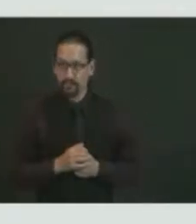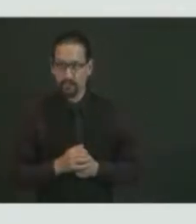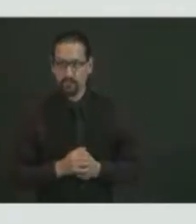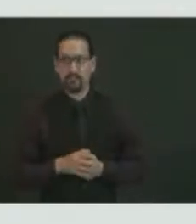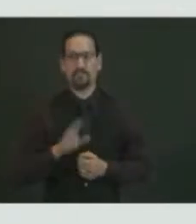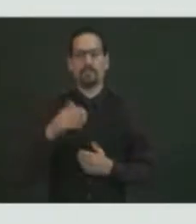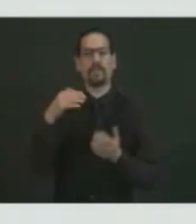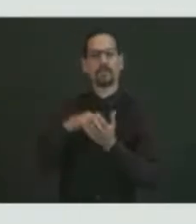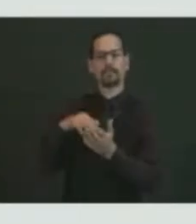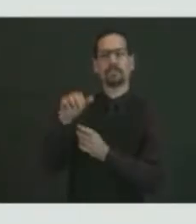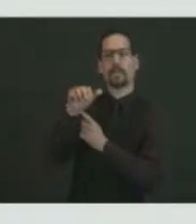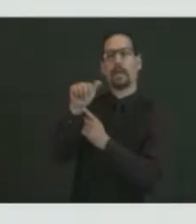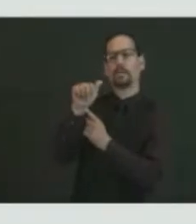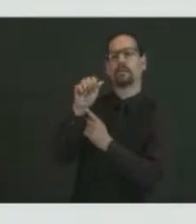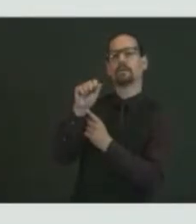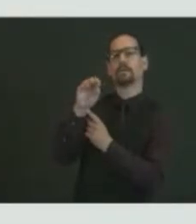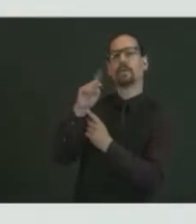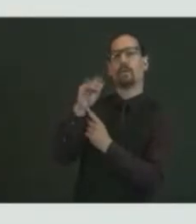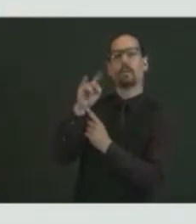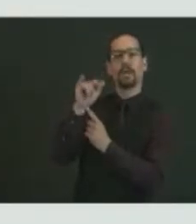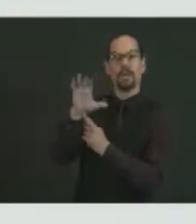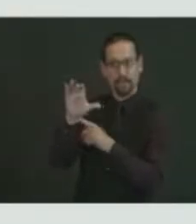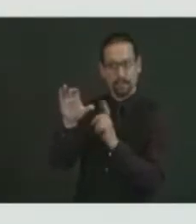with child care employees.